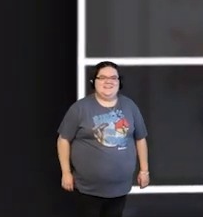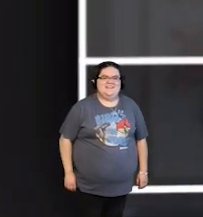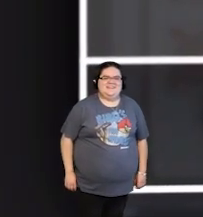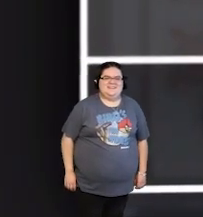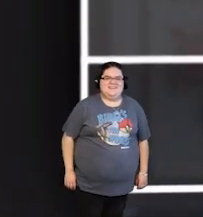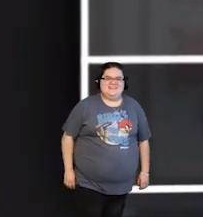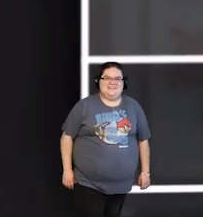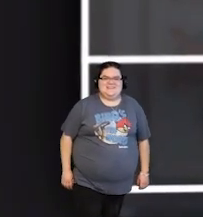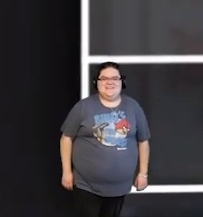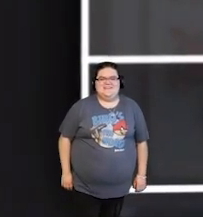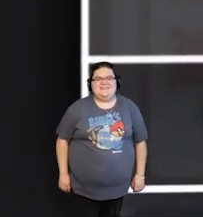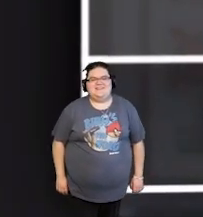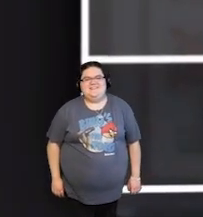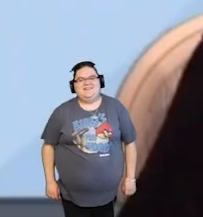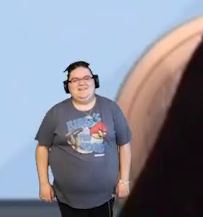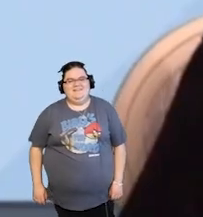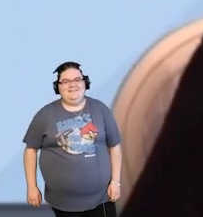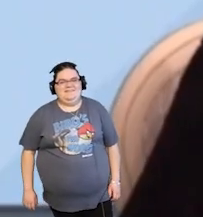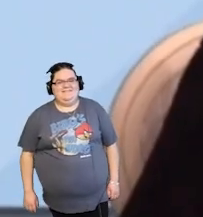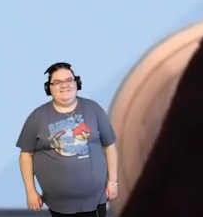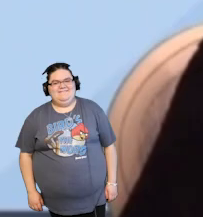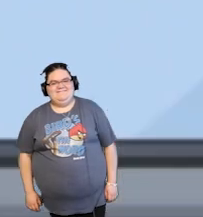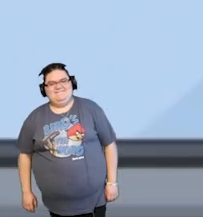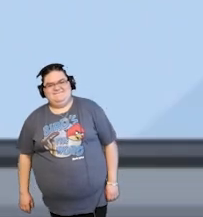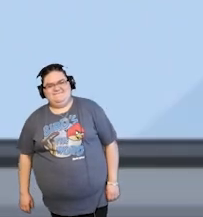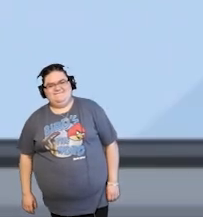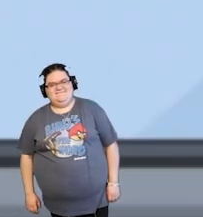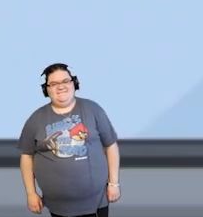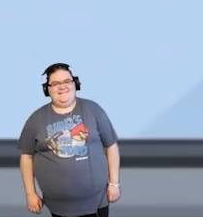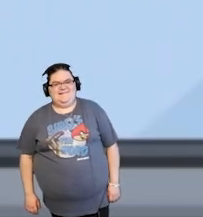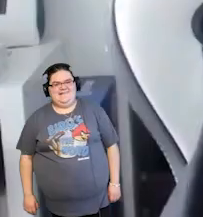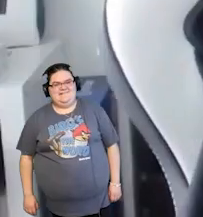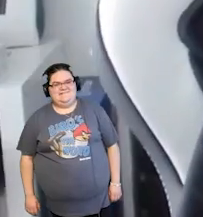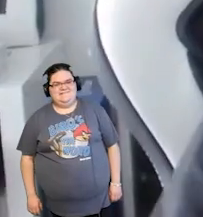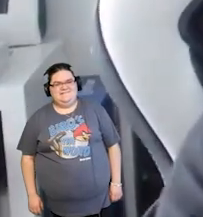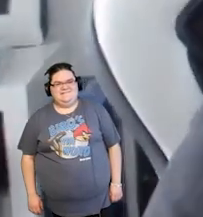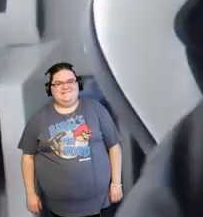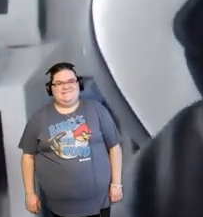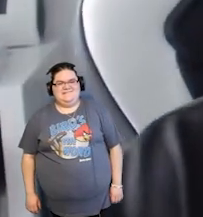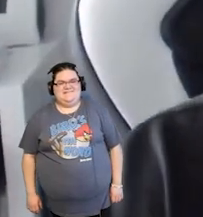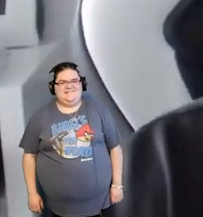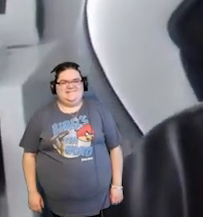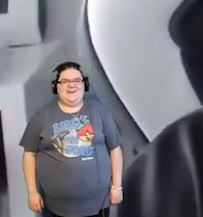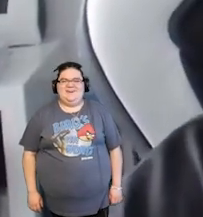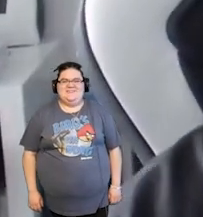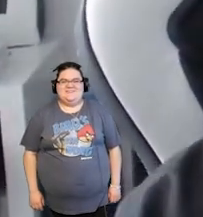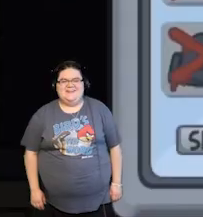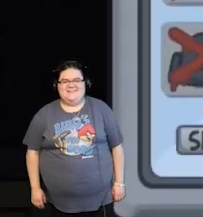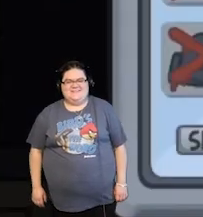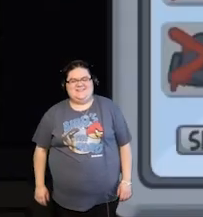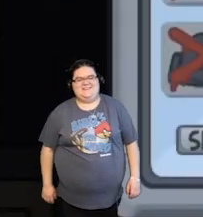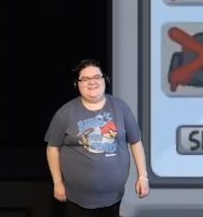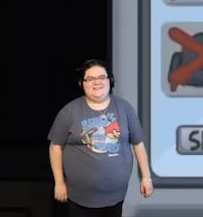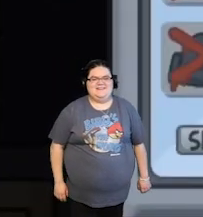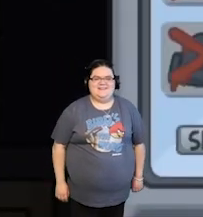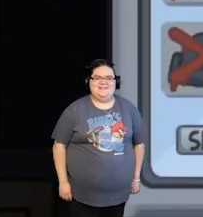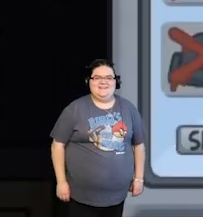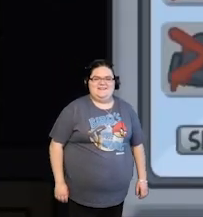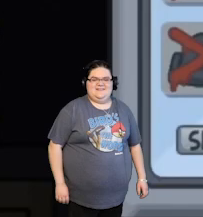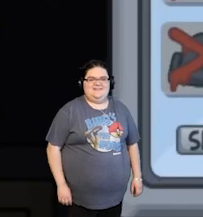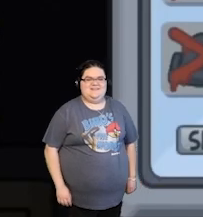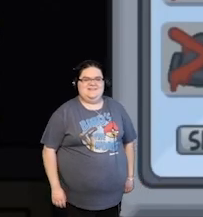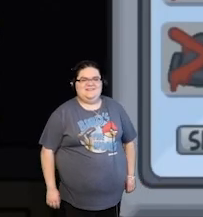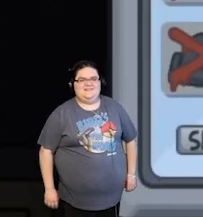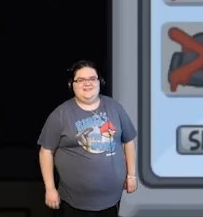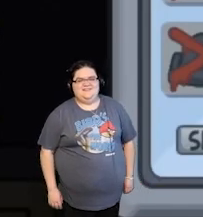I saw Lachlan and Laser that side. Wait, I was there. Lachlan, you're not doing yourself any favors. No, like, you're not. I'm just be real, like,